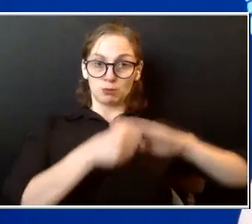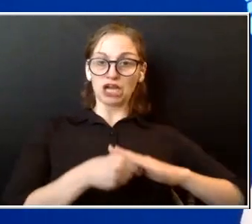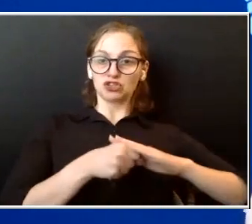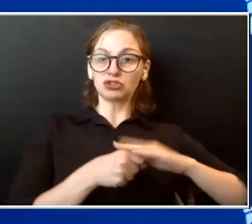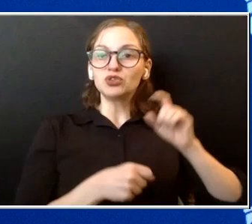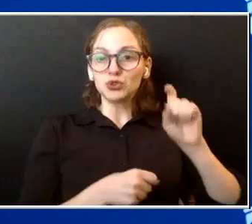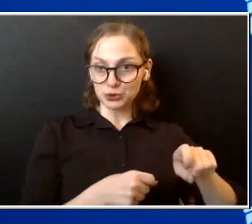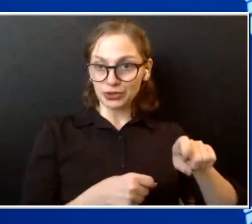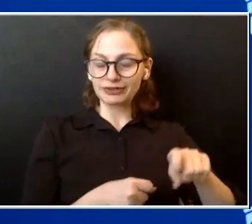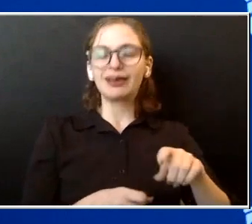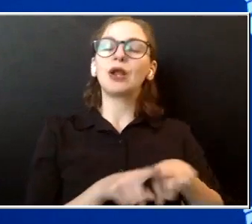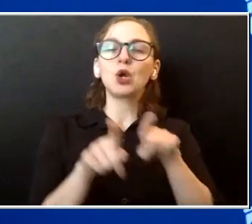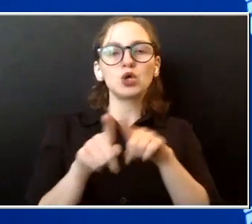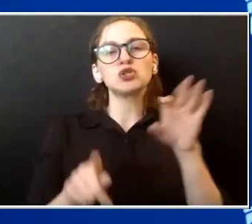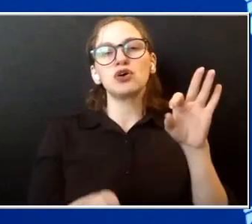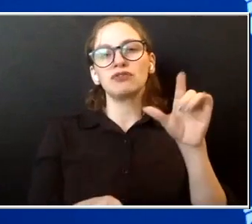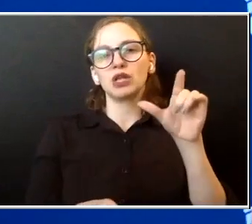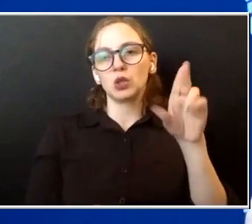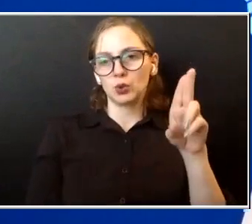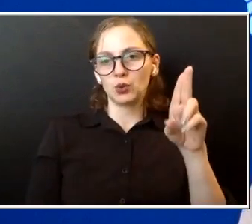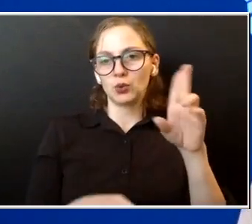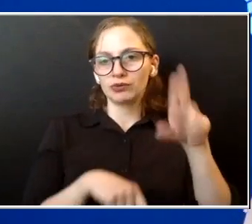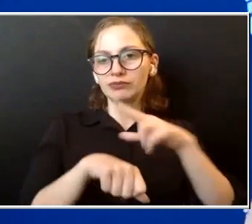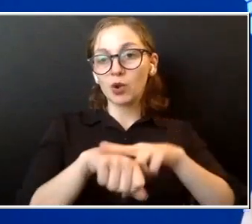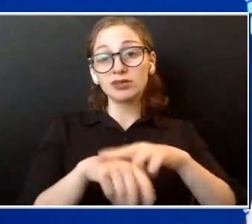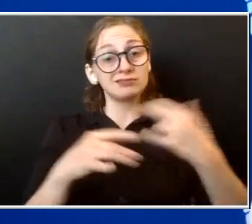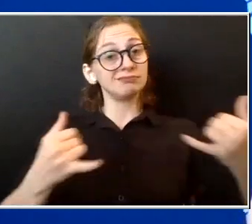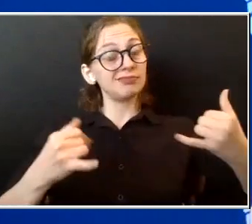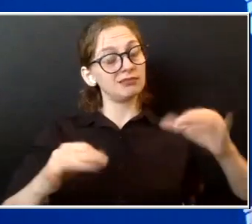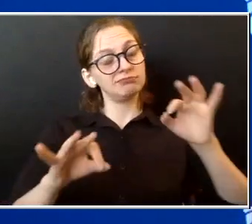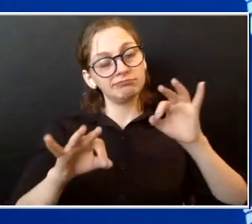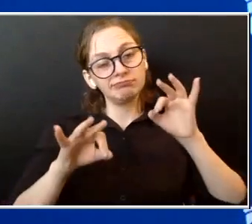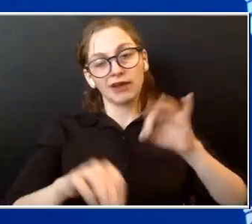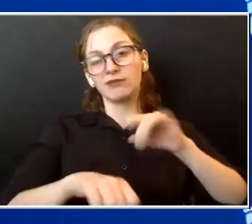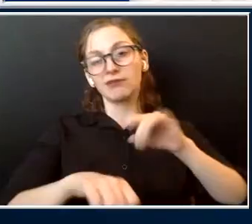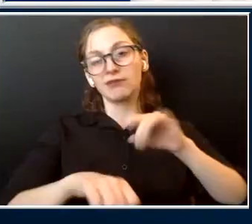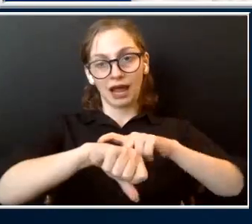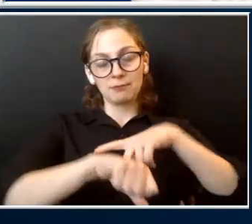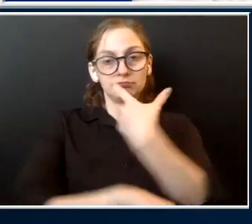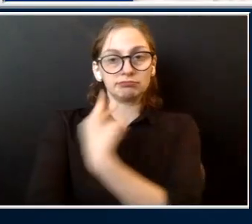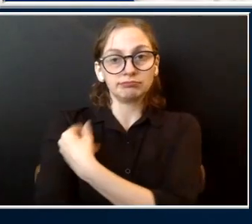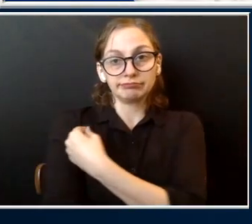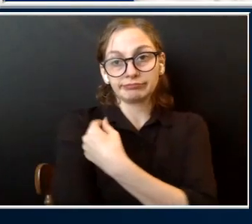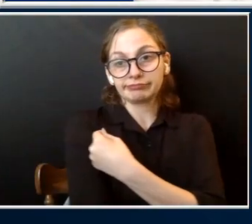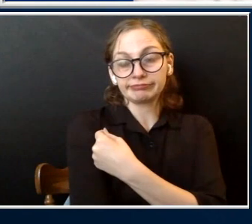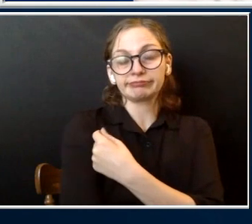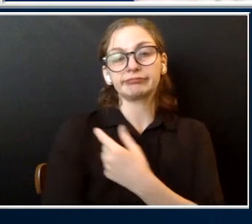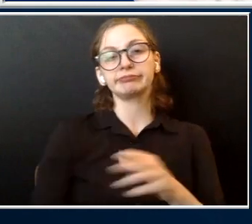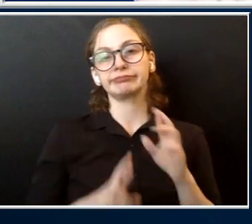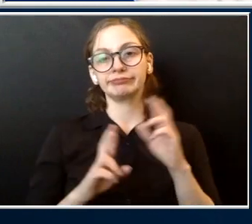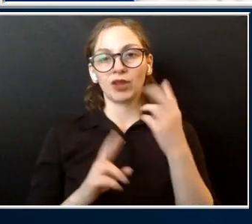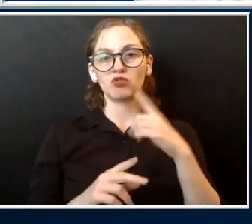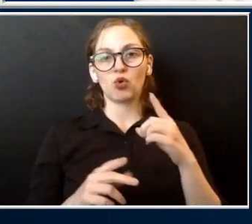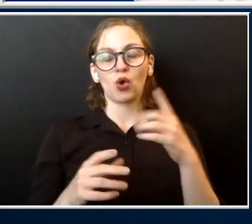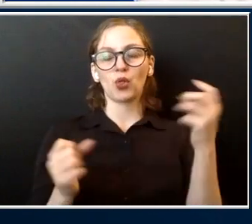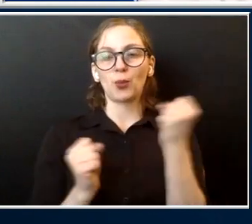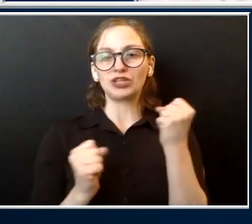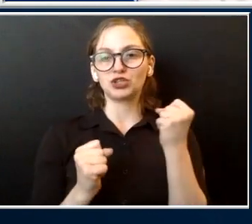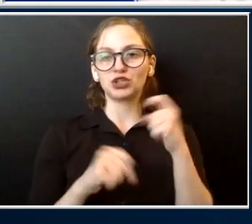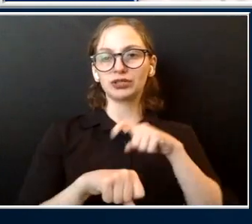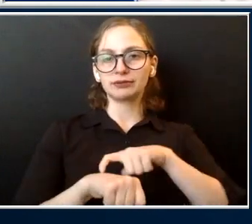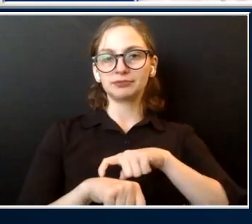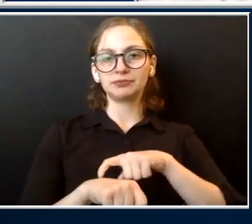all of your vaccines as we are going into these more winter months as well. So we also have new data on inpatient flu